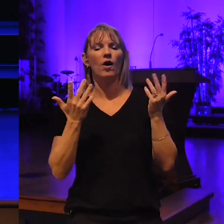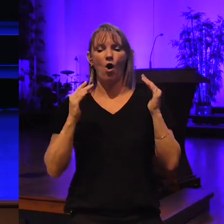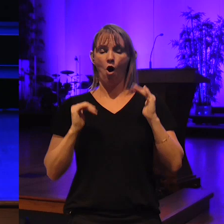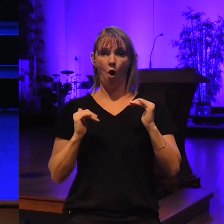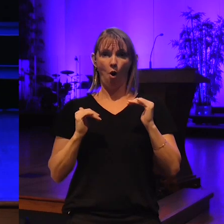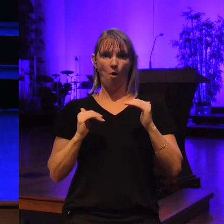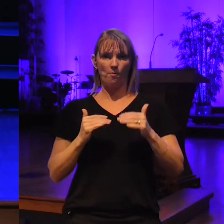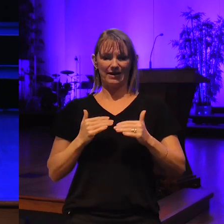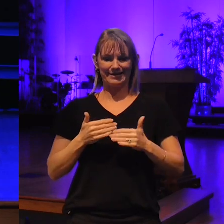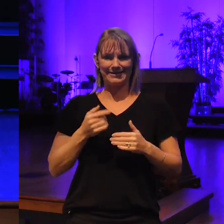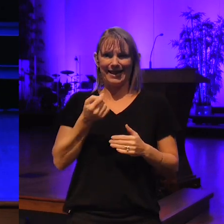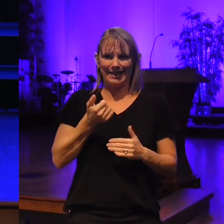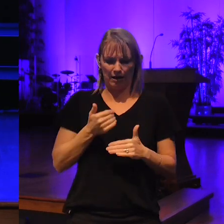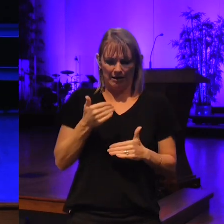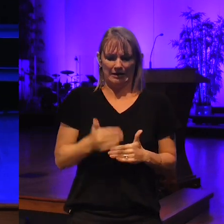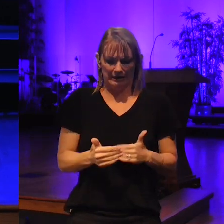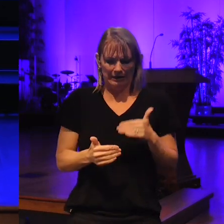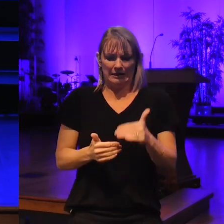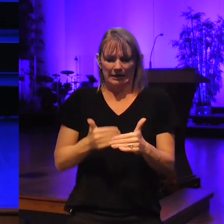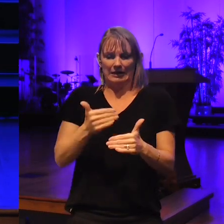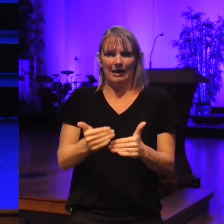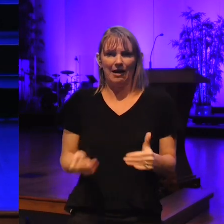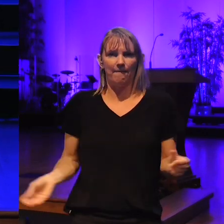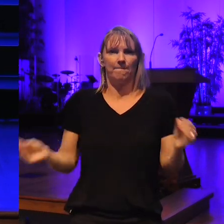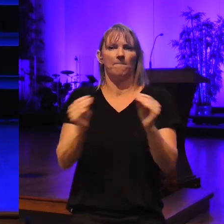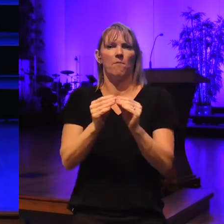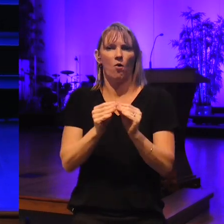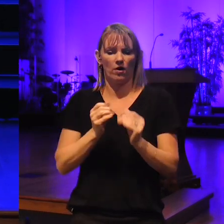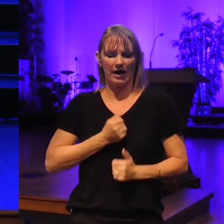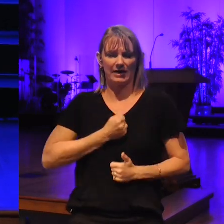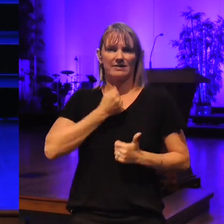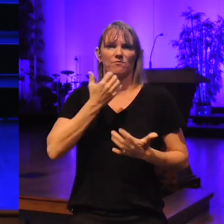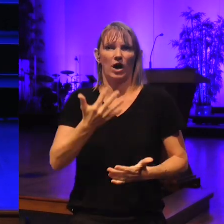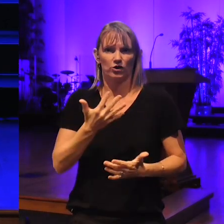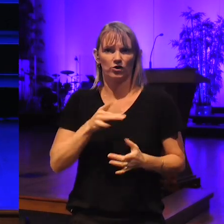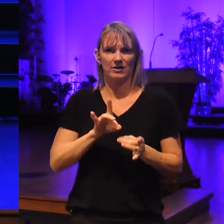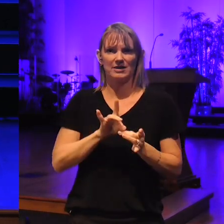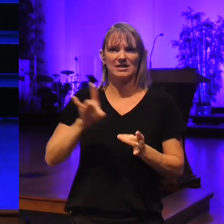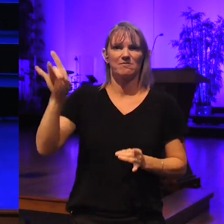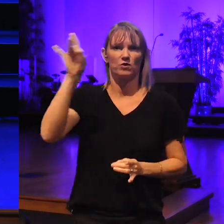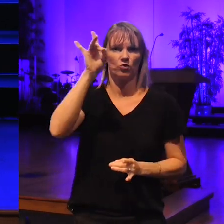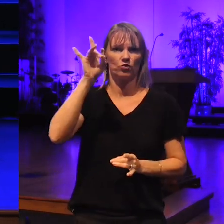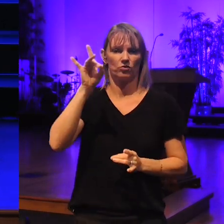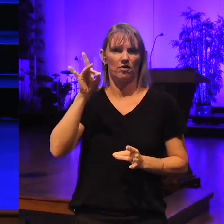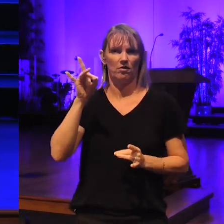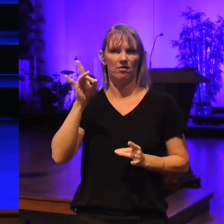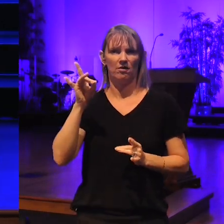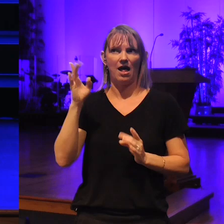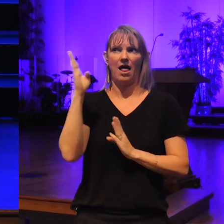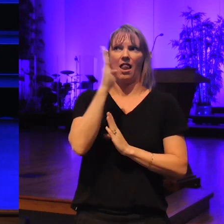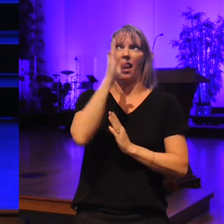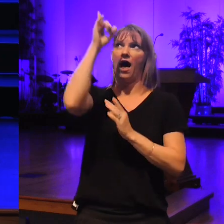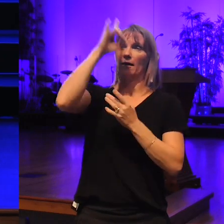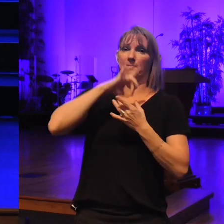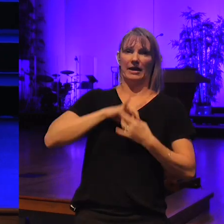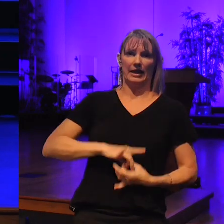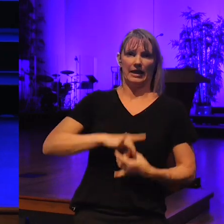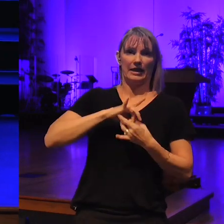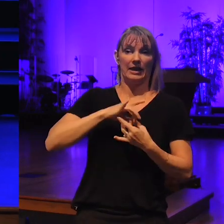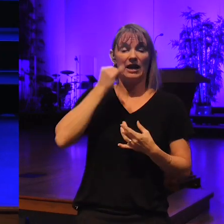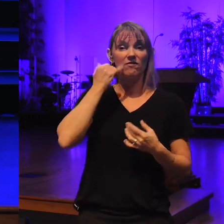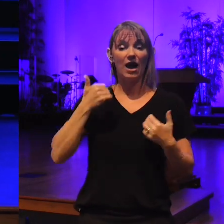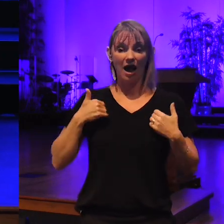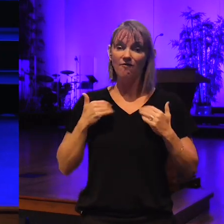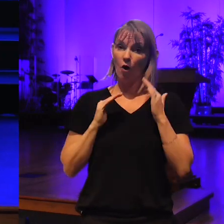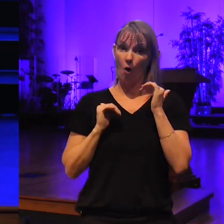stepping stone to that greater expression of spiritual alignment. So if you have hope in your soul, it's